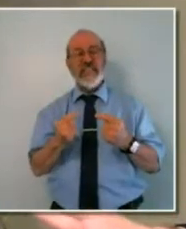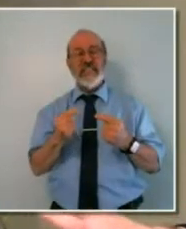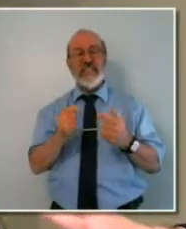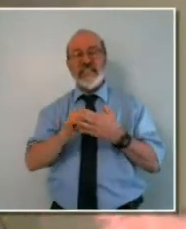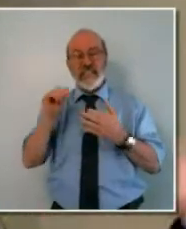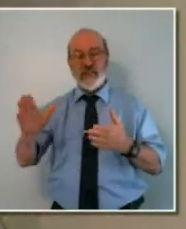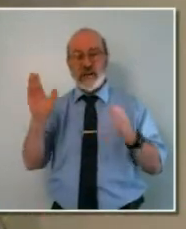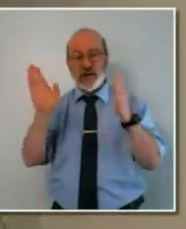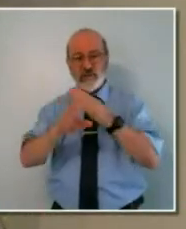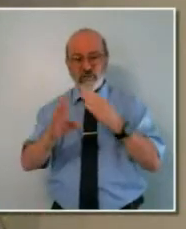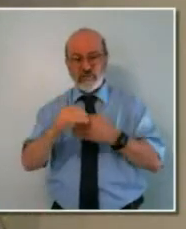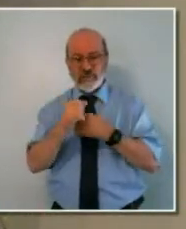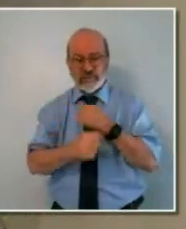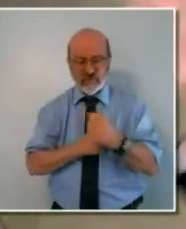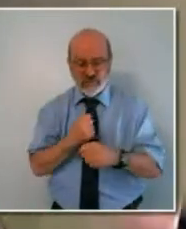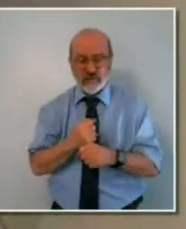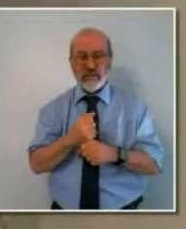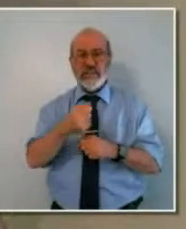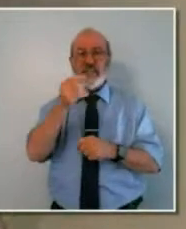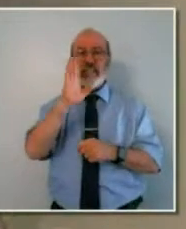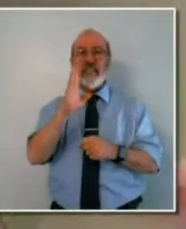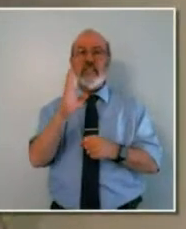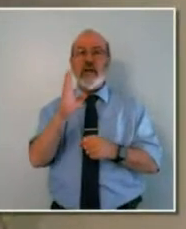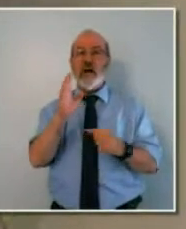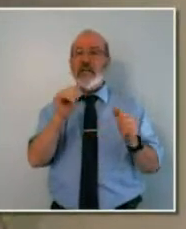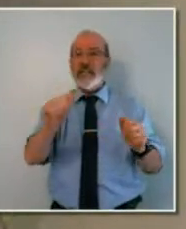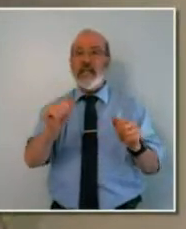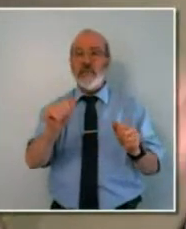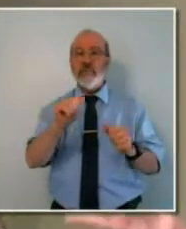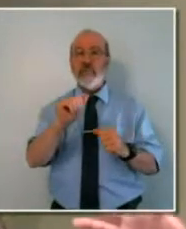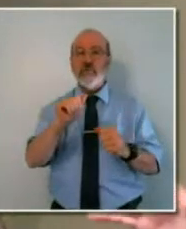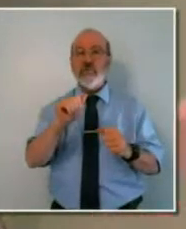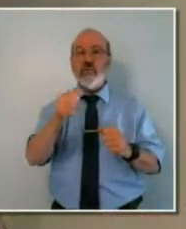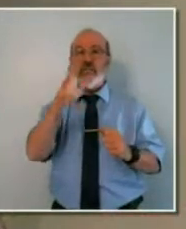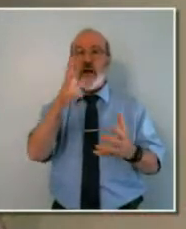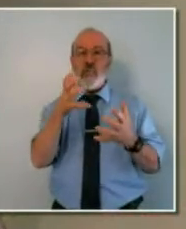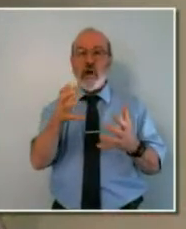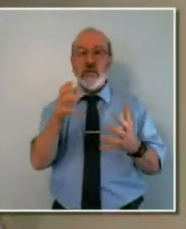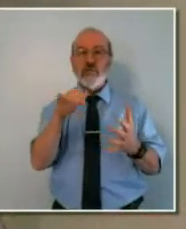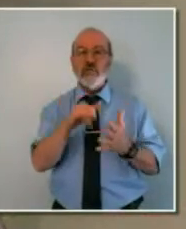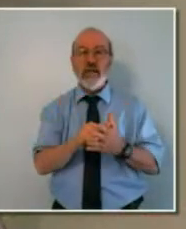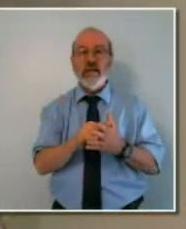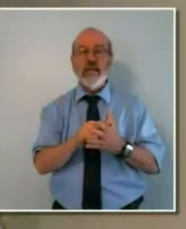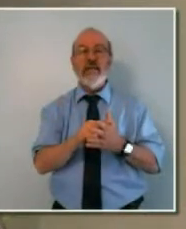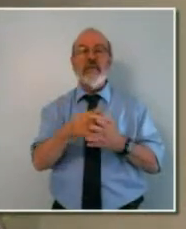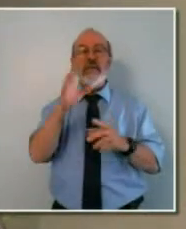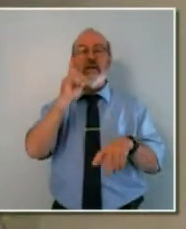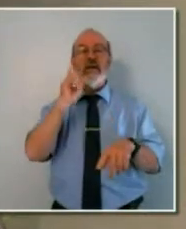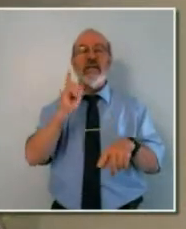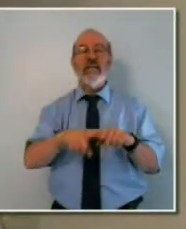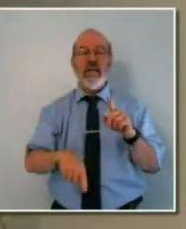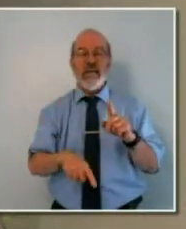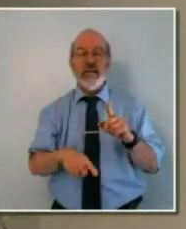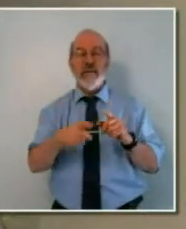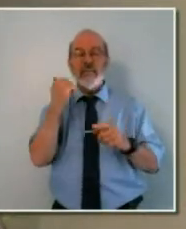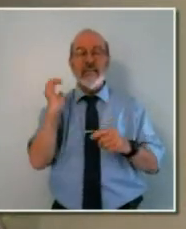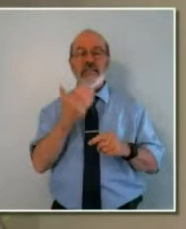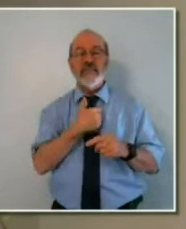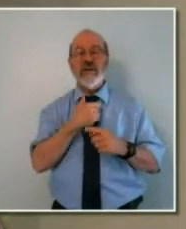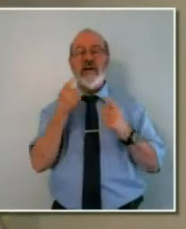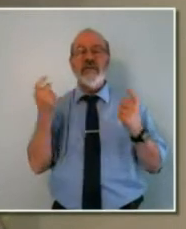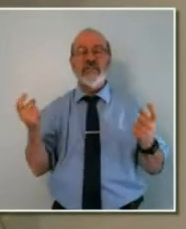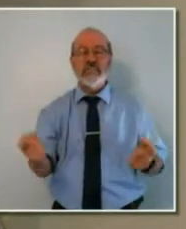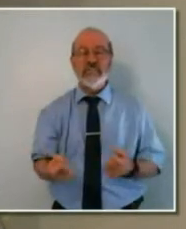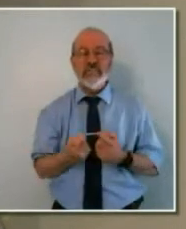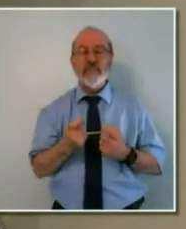our struggles. And God is well able to do that. And God wants to do that, but he can't do that because of our sin.